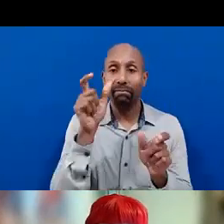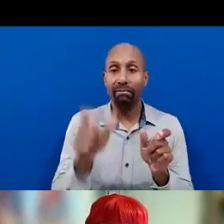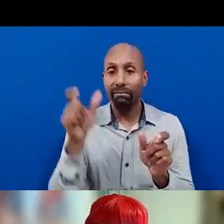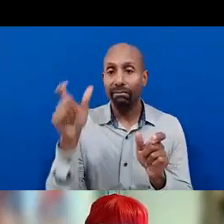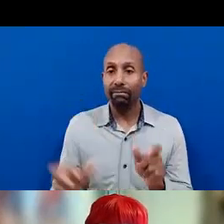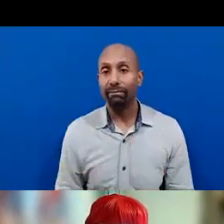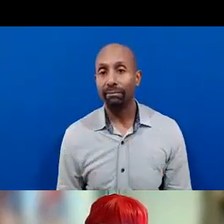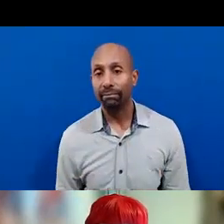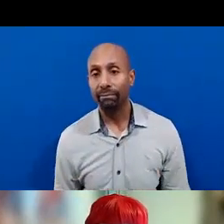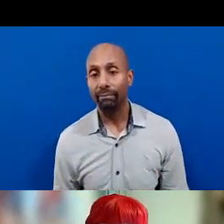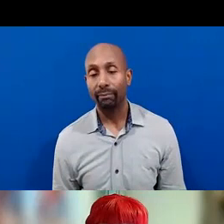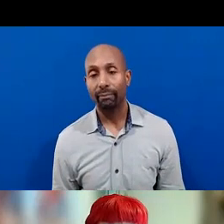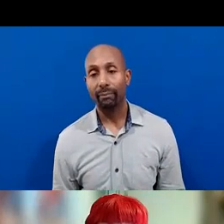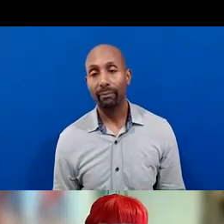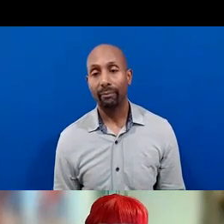they